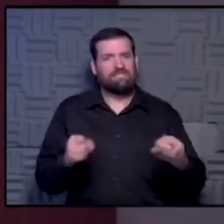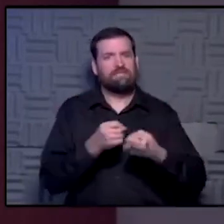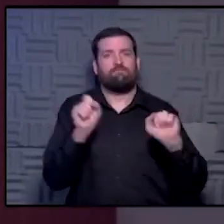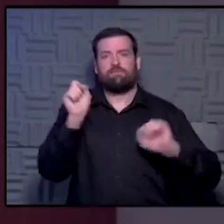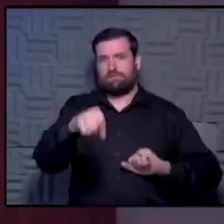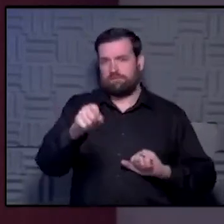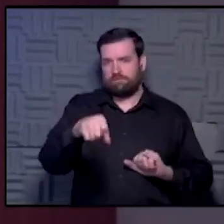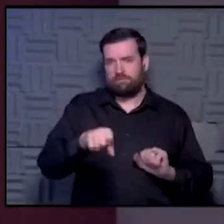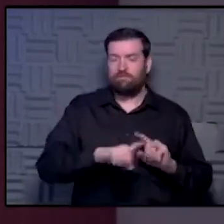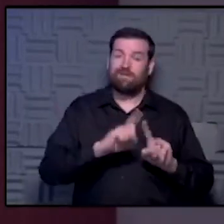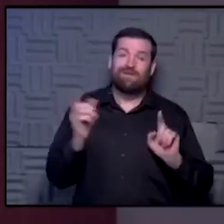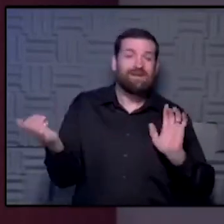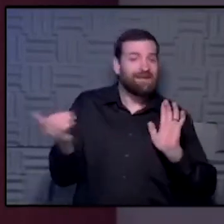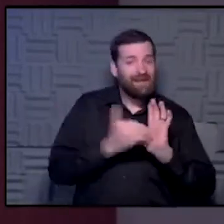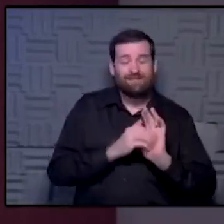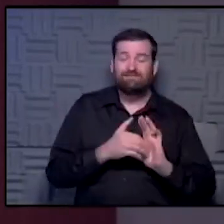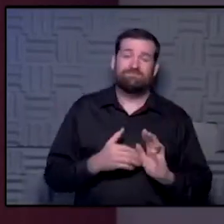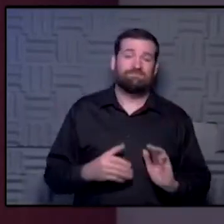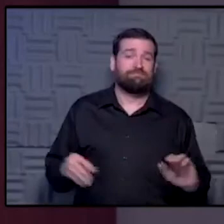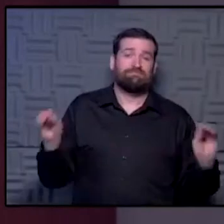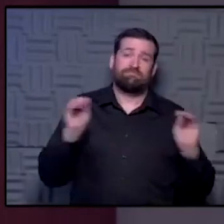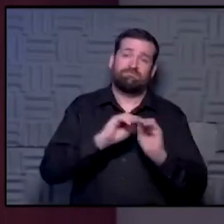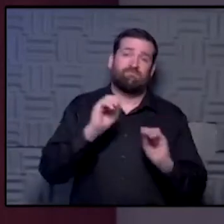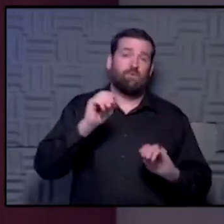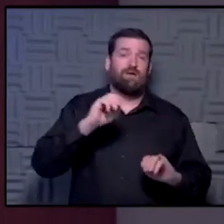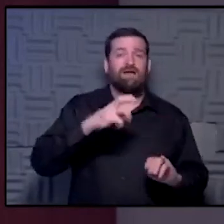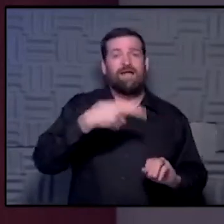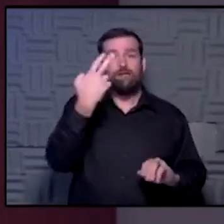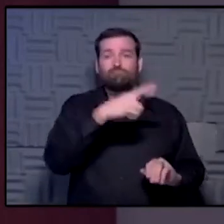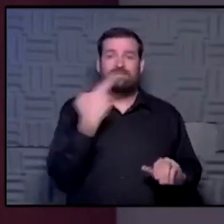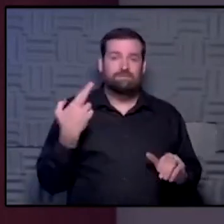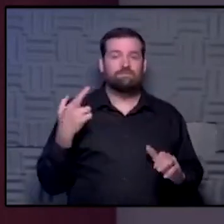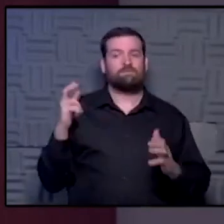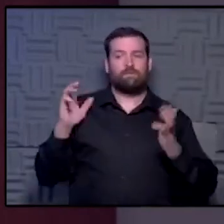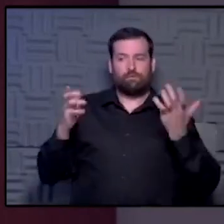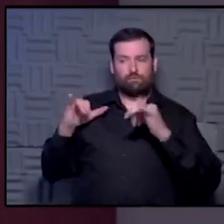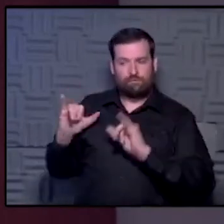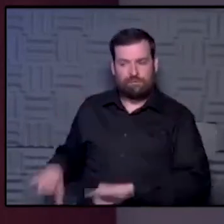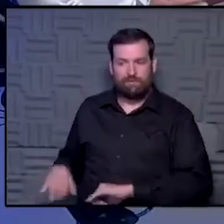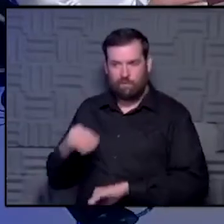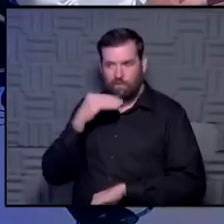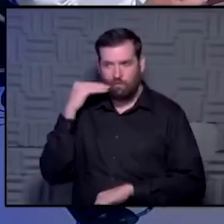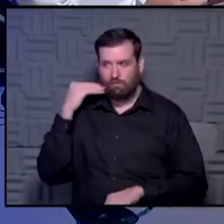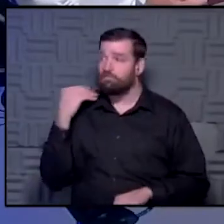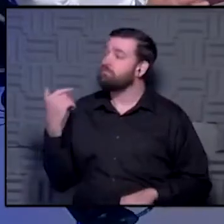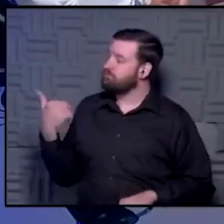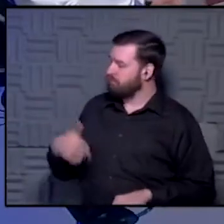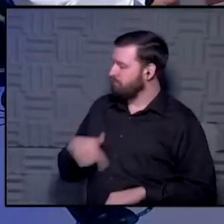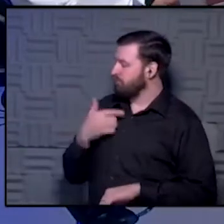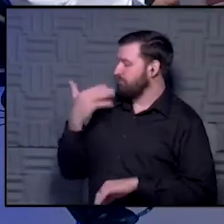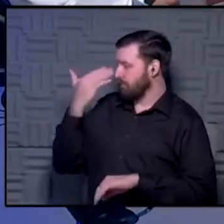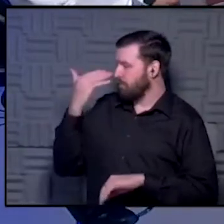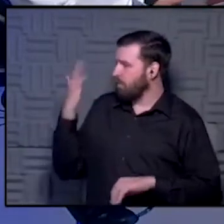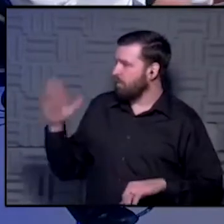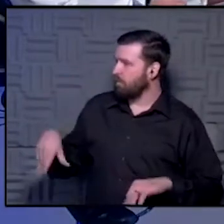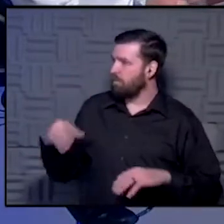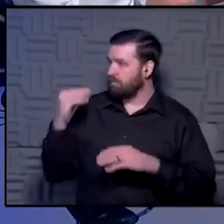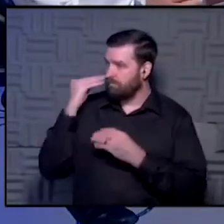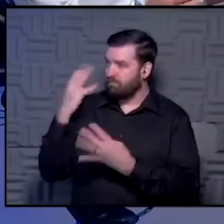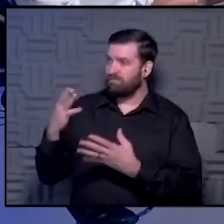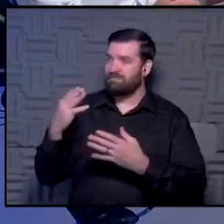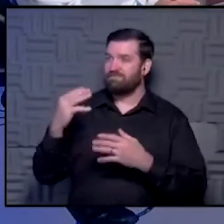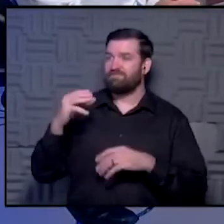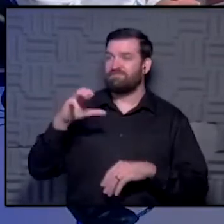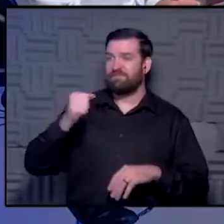again, we know it's a higher risk activity than just staying at home. And we know from the data in